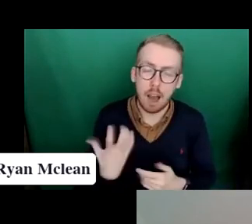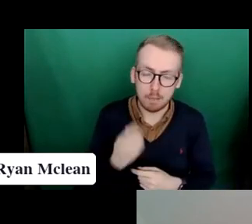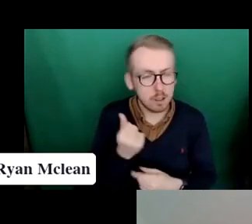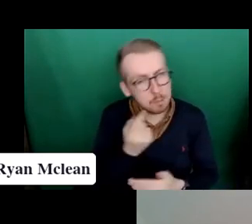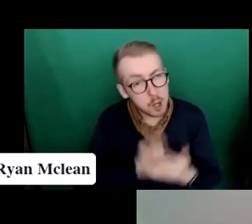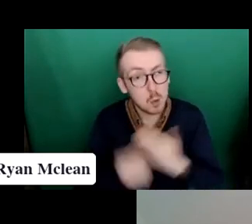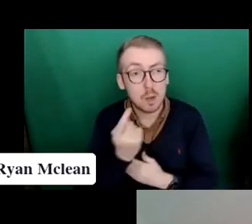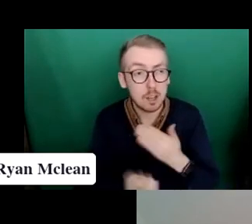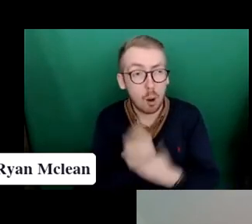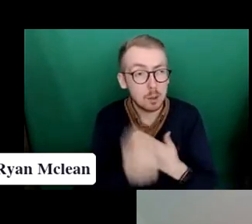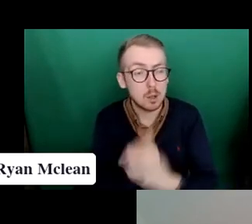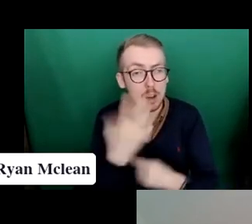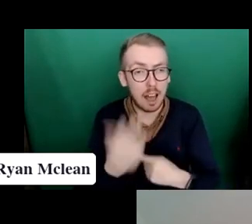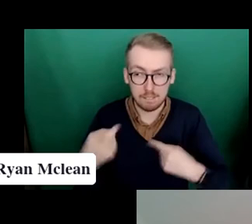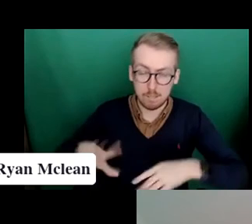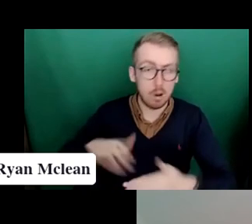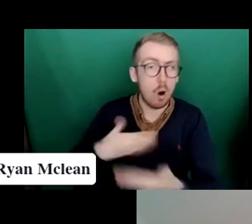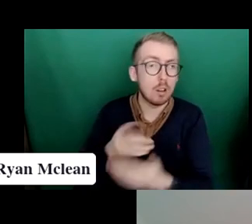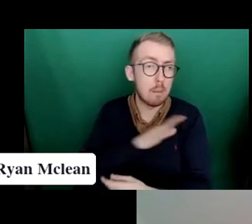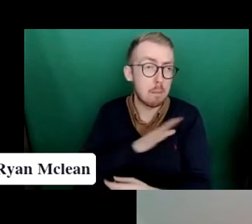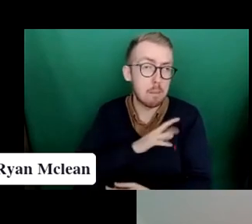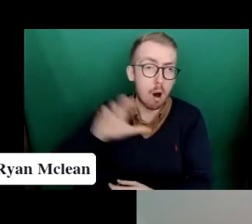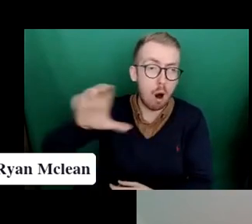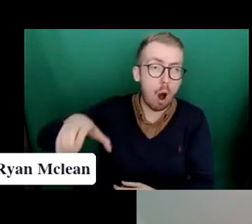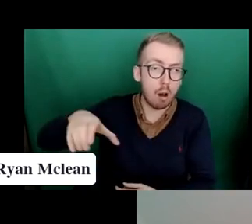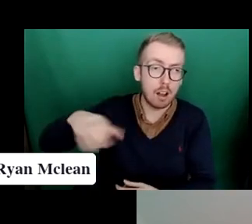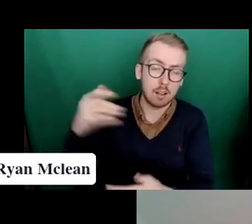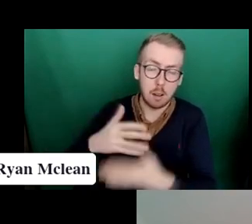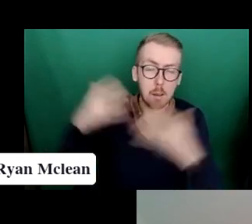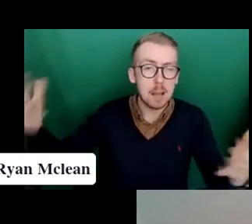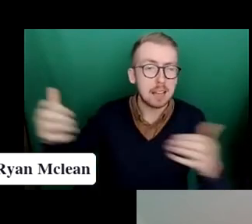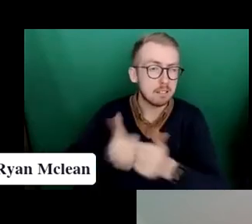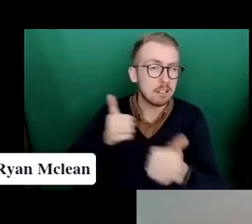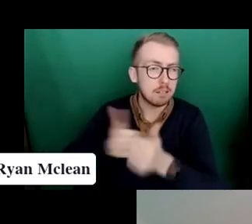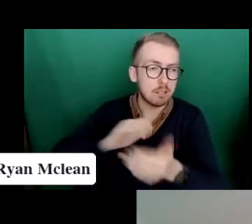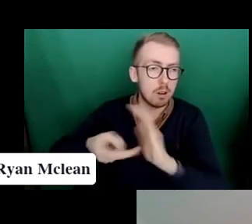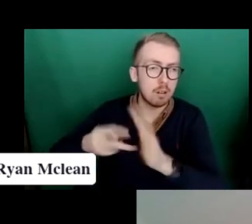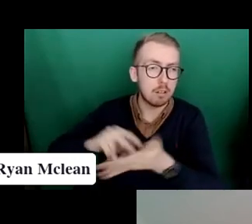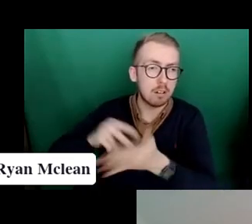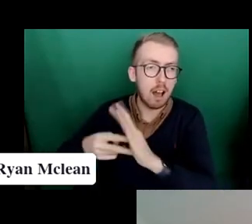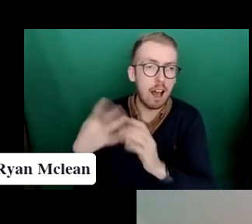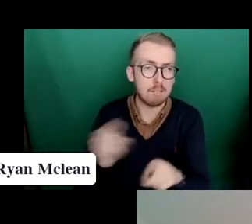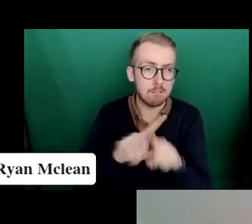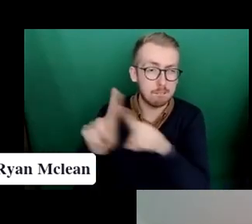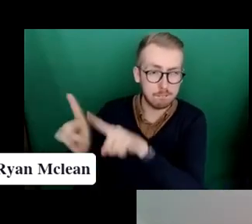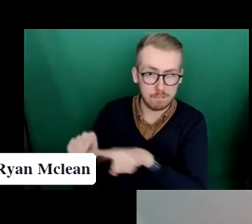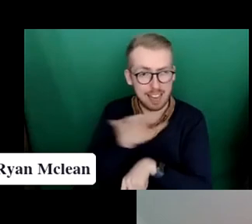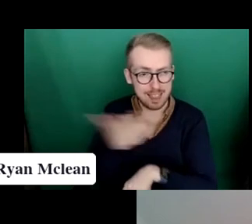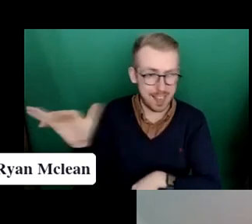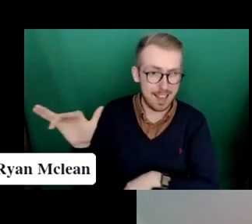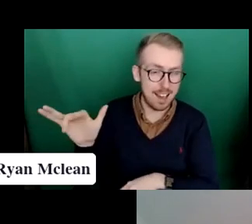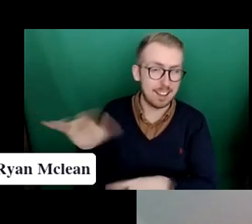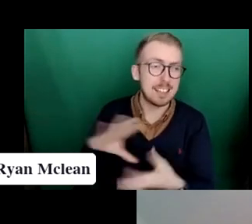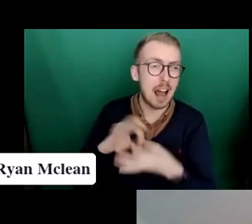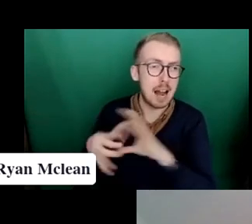for us on the park. So we have some really big levy paying institutions and organisations. And so thinking about how do we look at